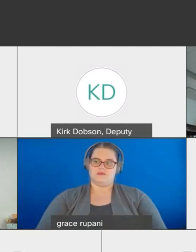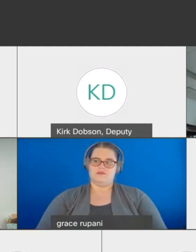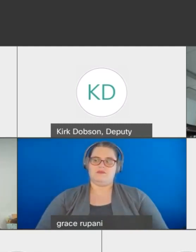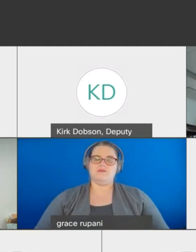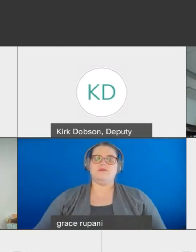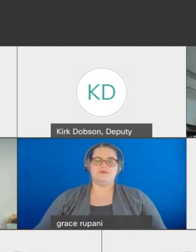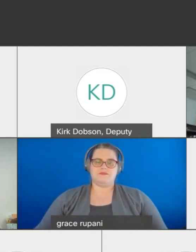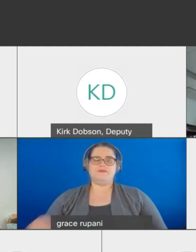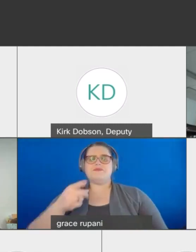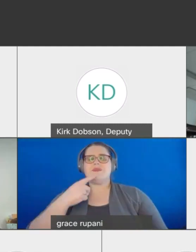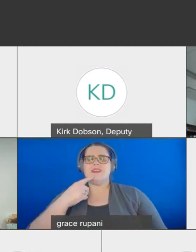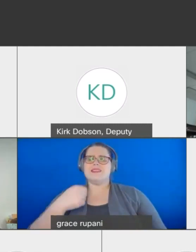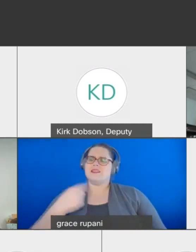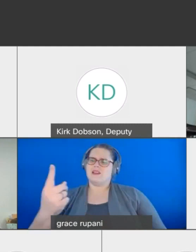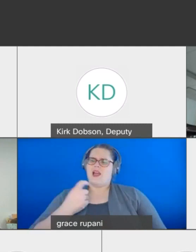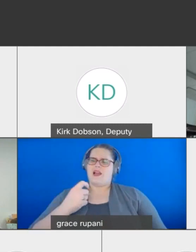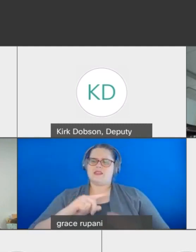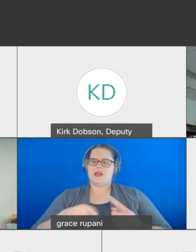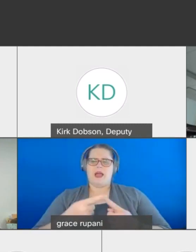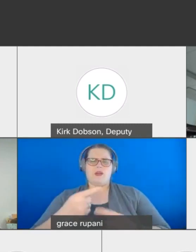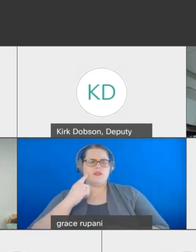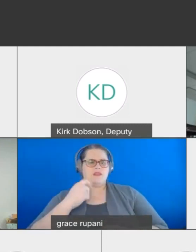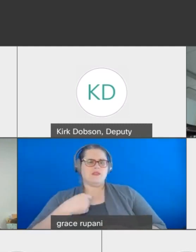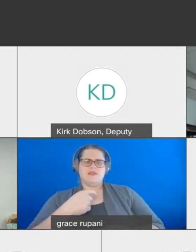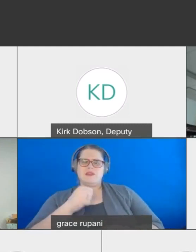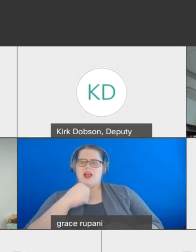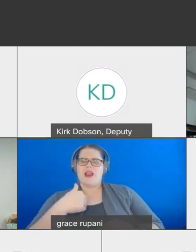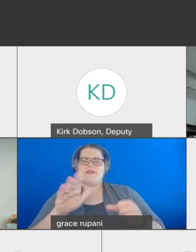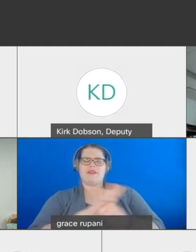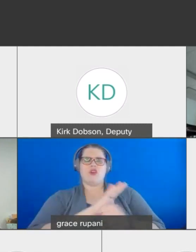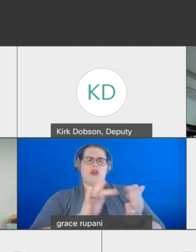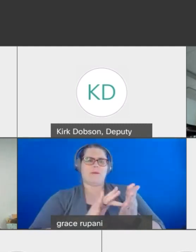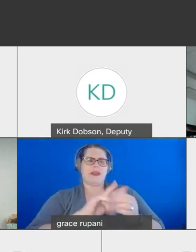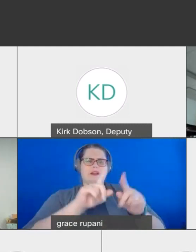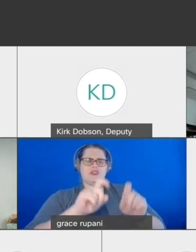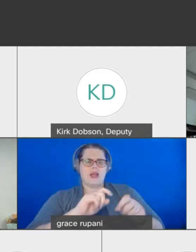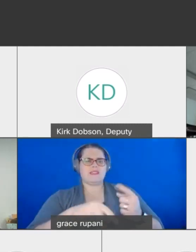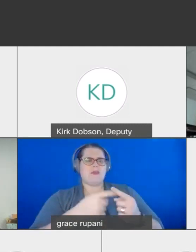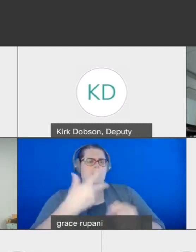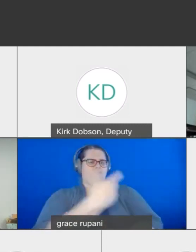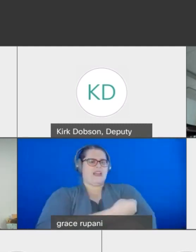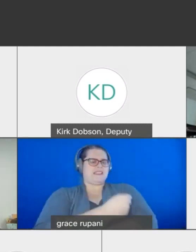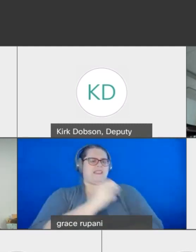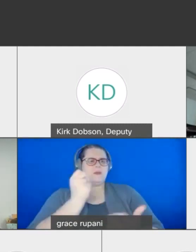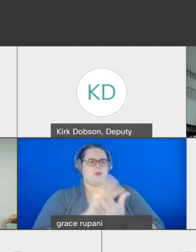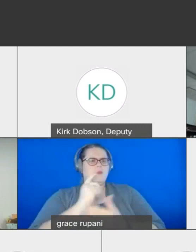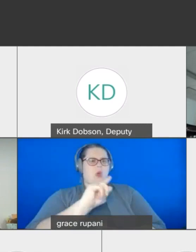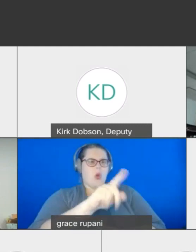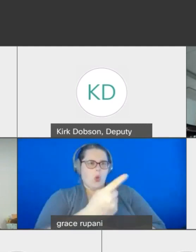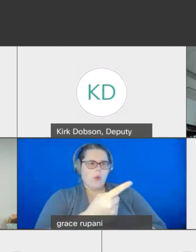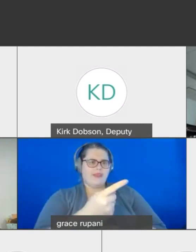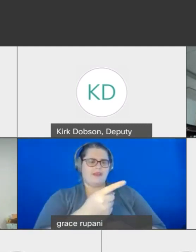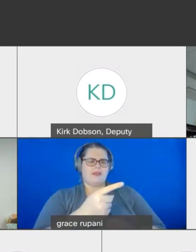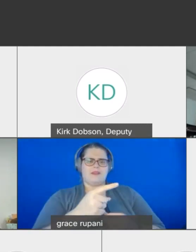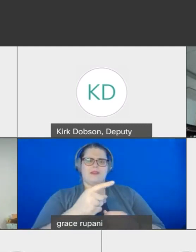to any health person about how they would answer that question, because I do think